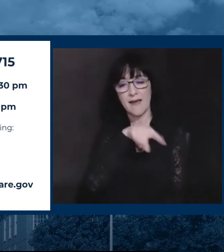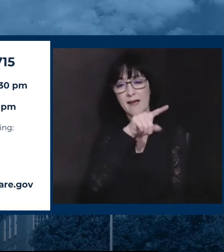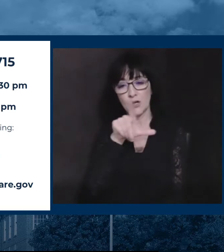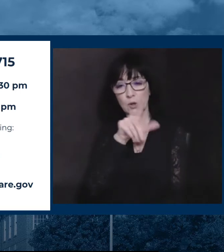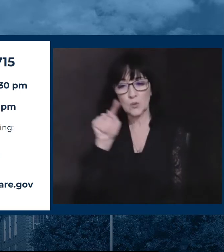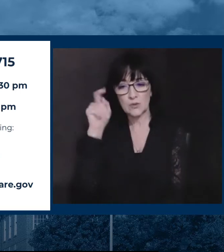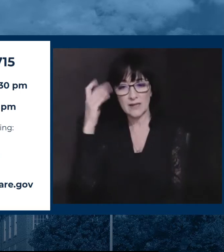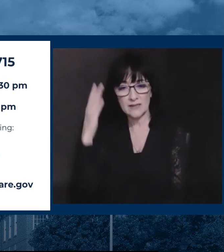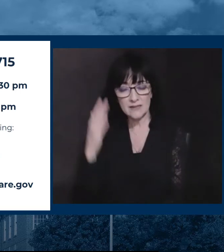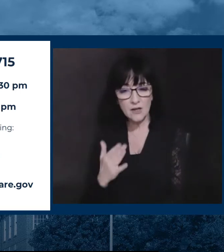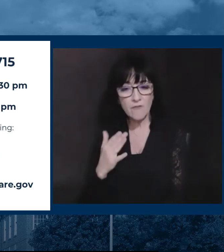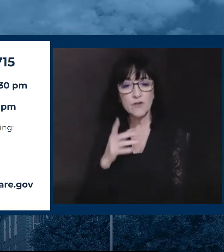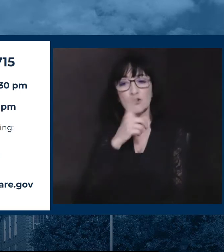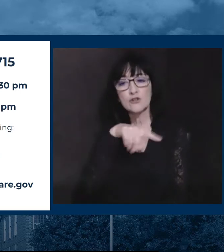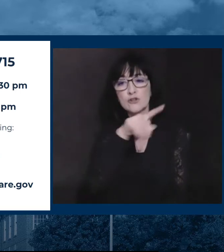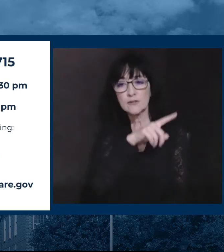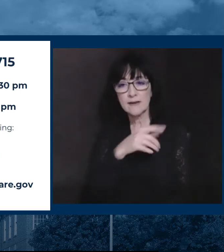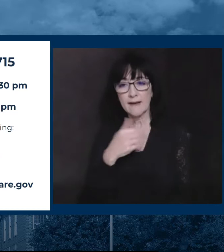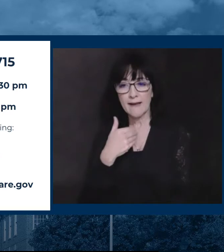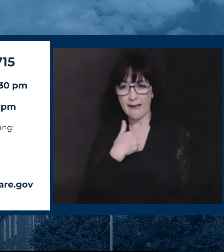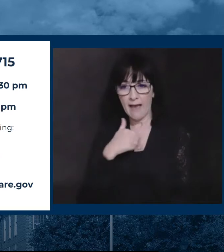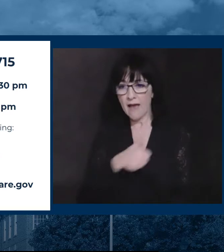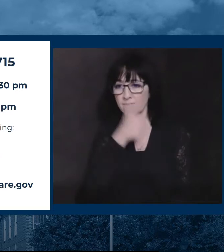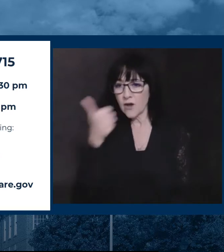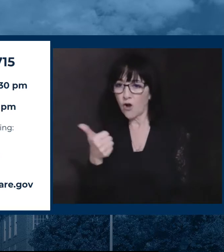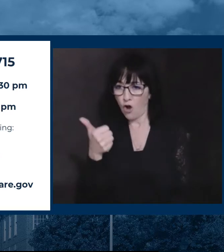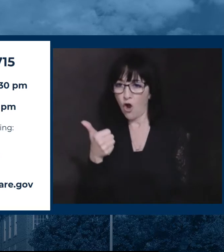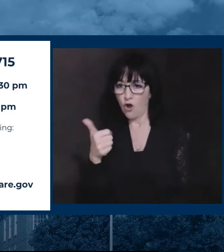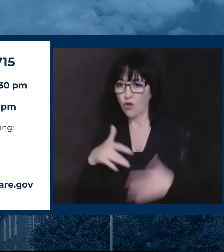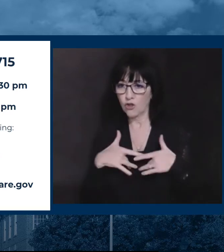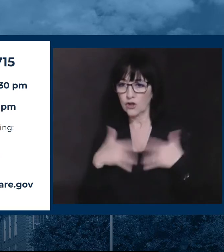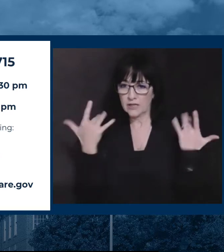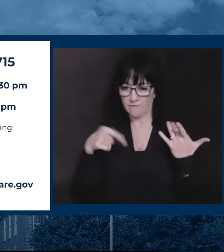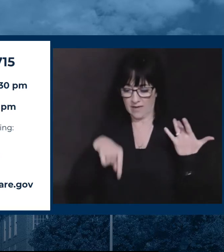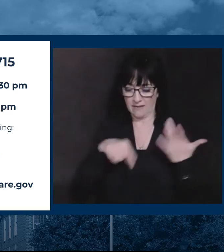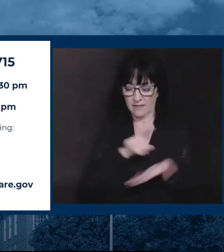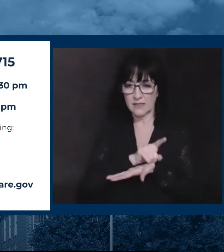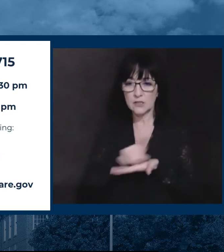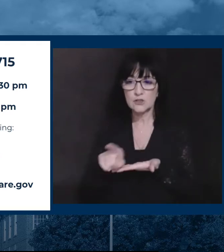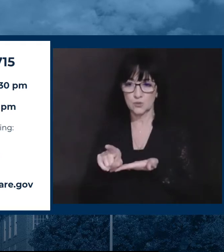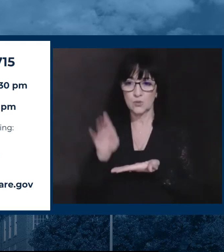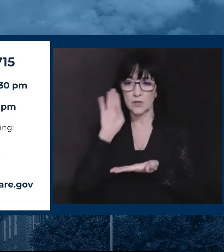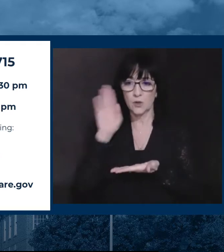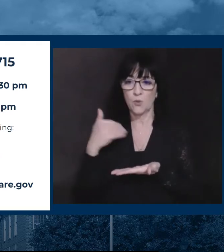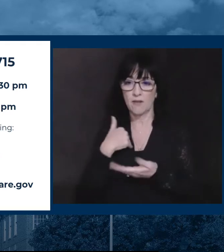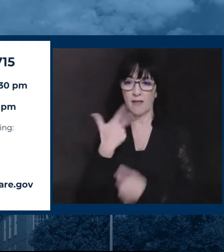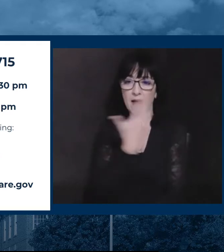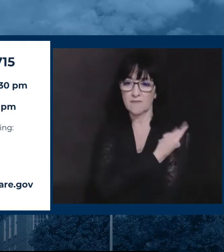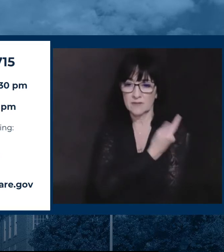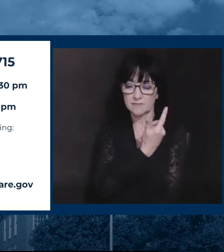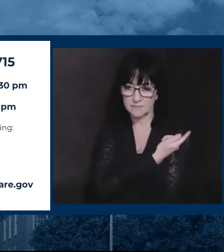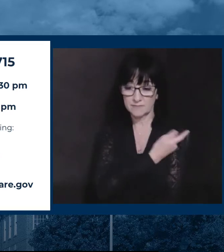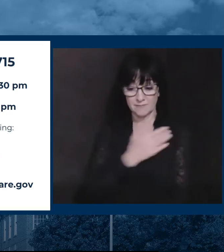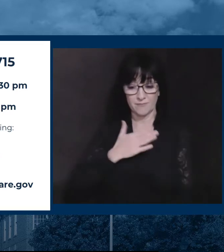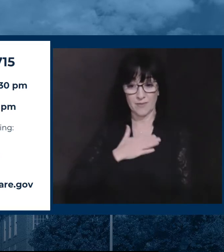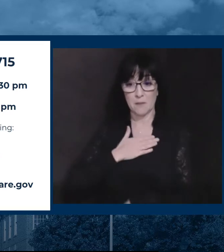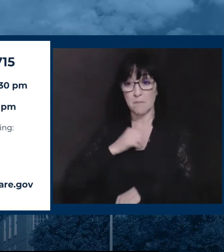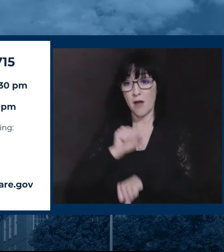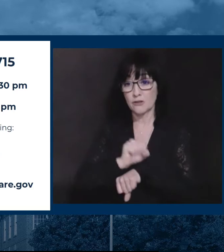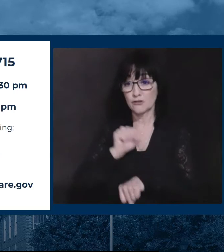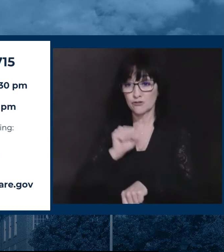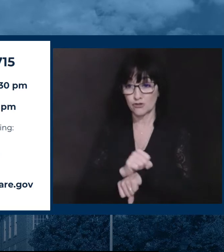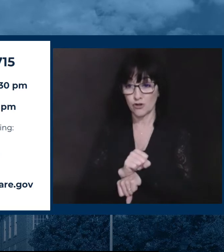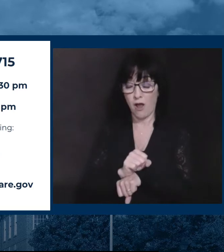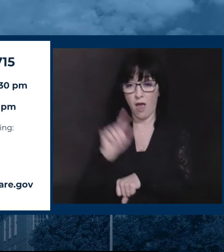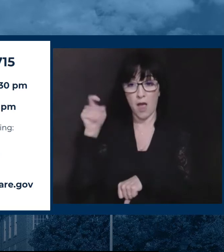Kent County. I understand we have another one coming up this week. You know, my job as governor sometimes is to light the